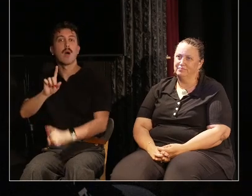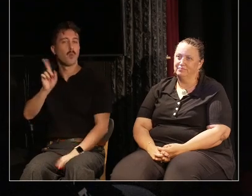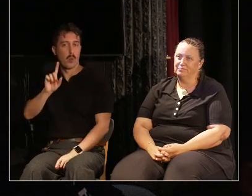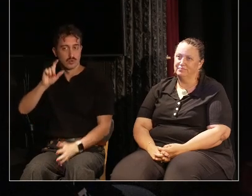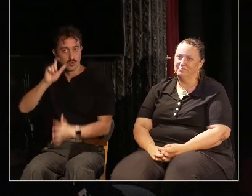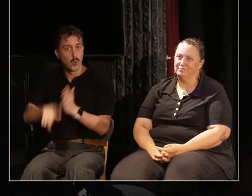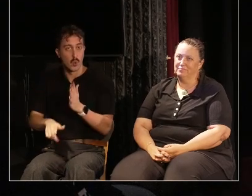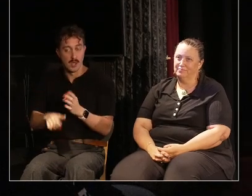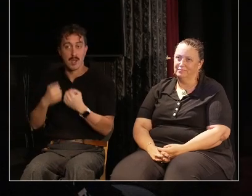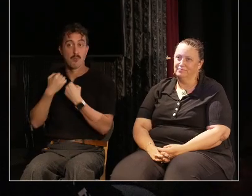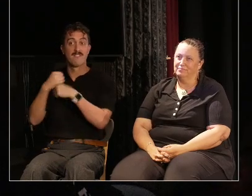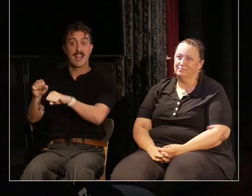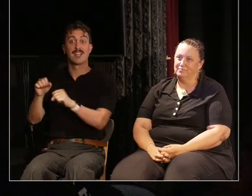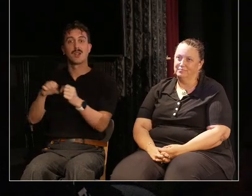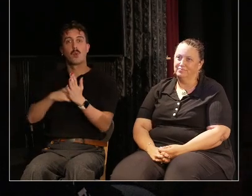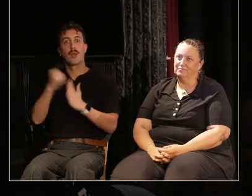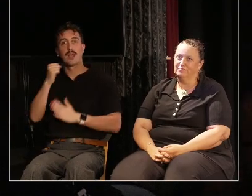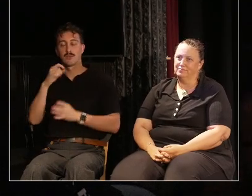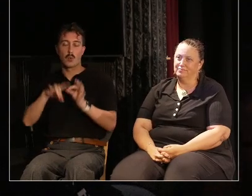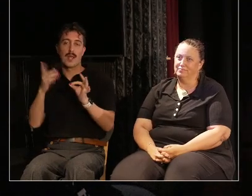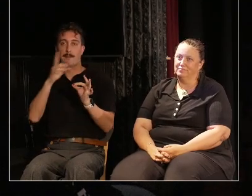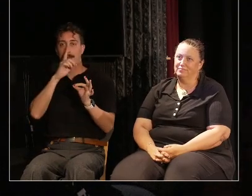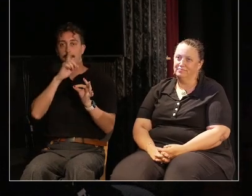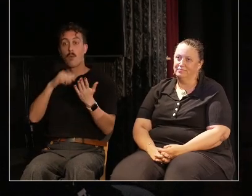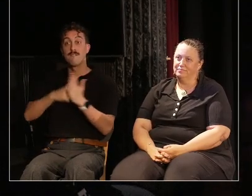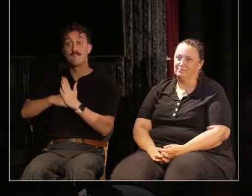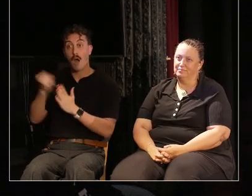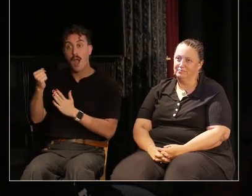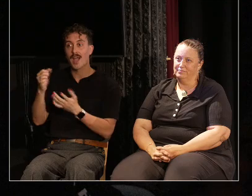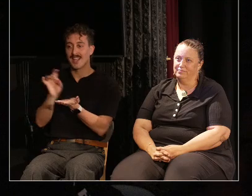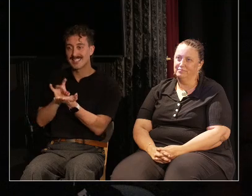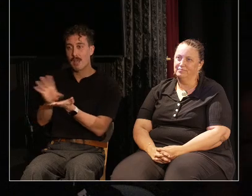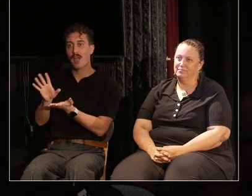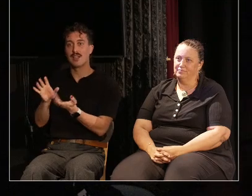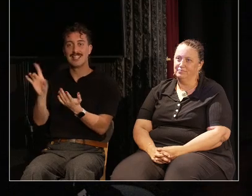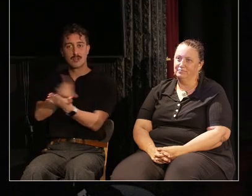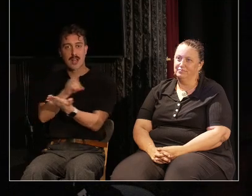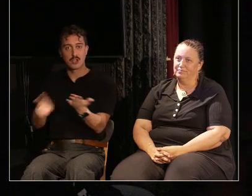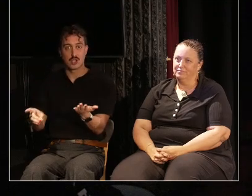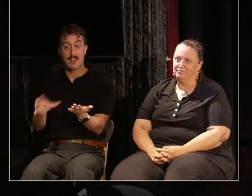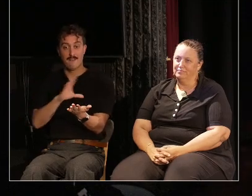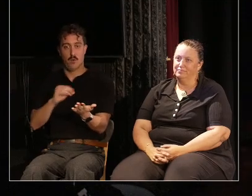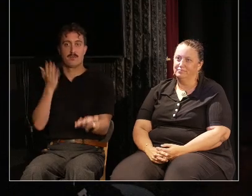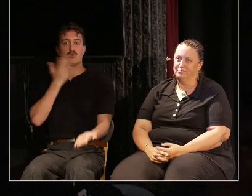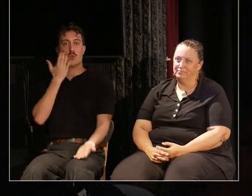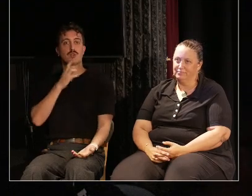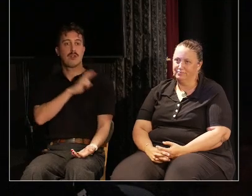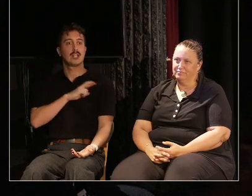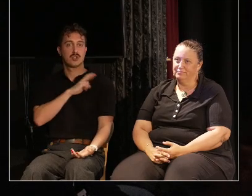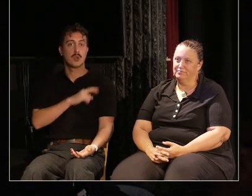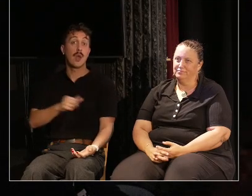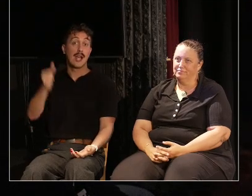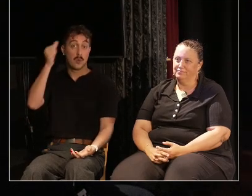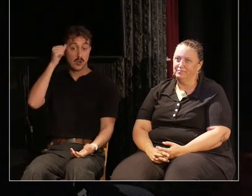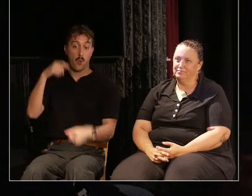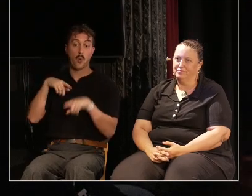from being fired, expelled or discriminated against by religious schools, which we know rely on a heck of a lot